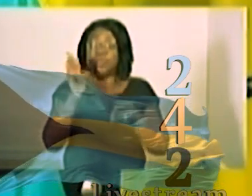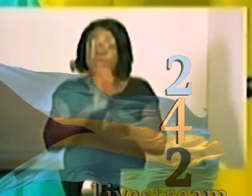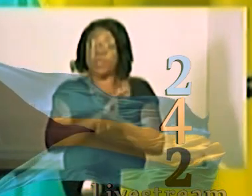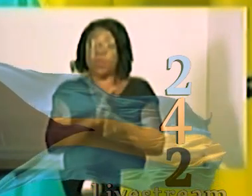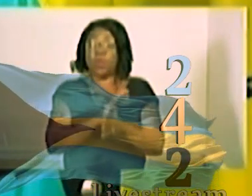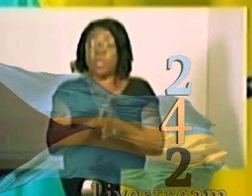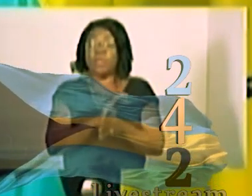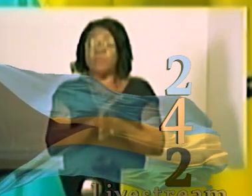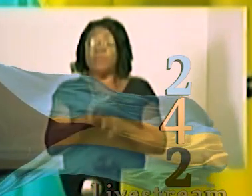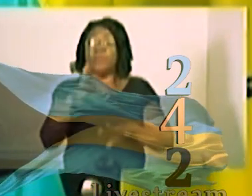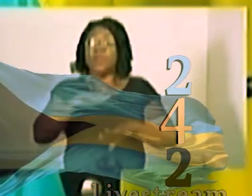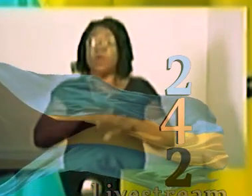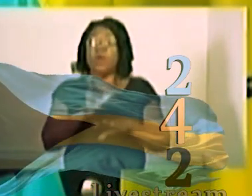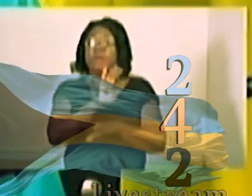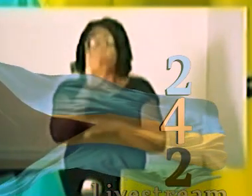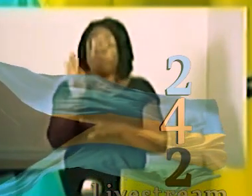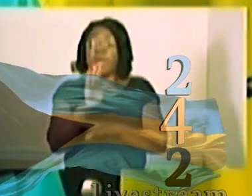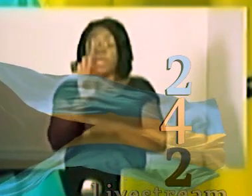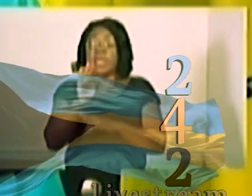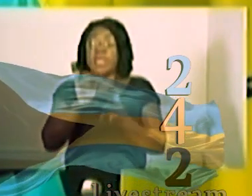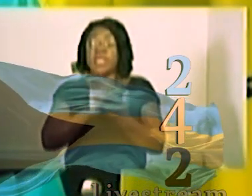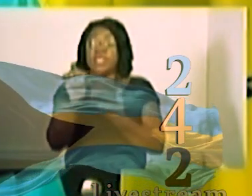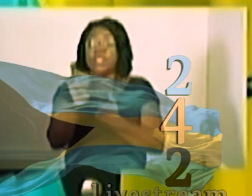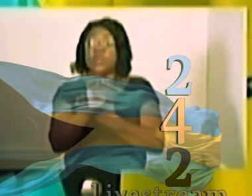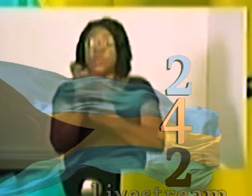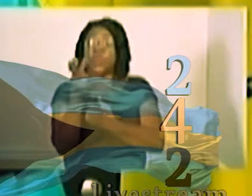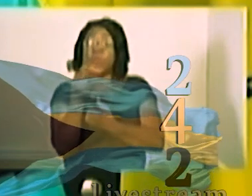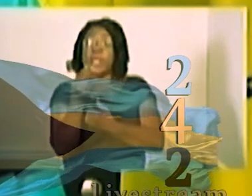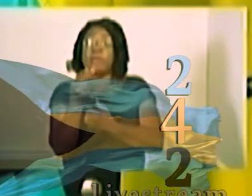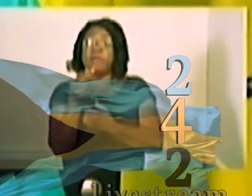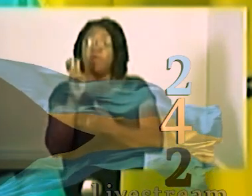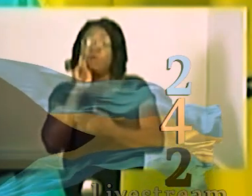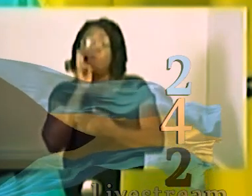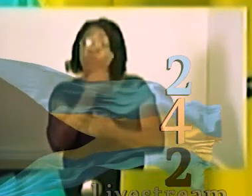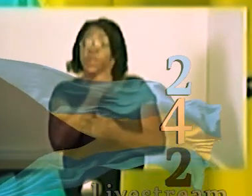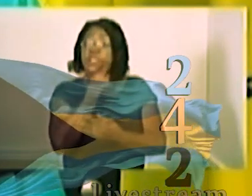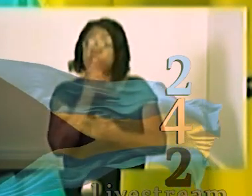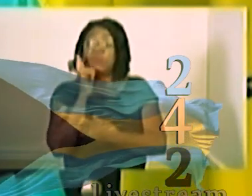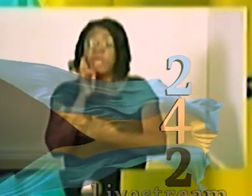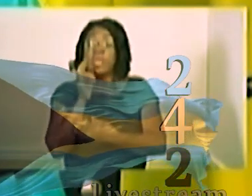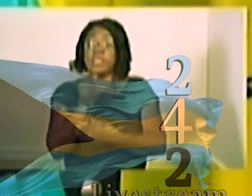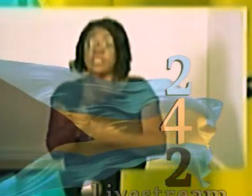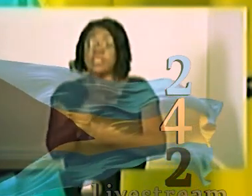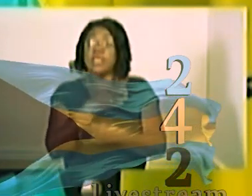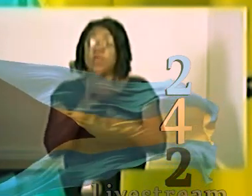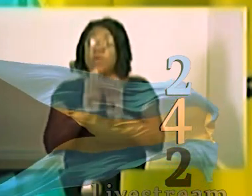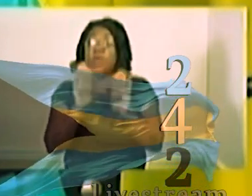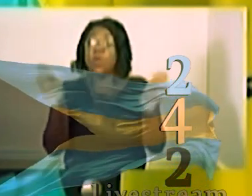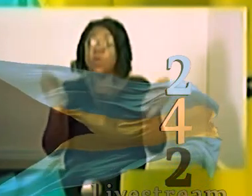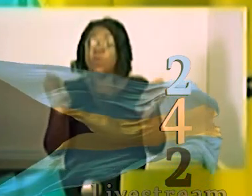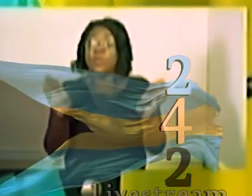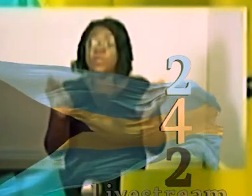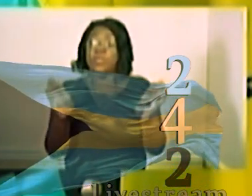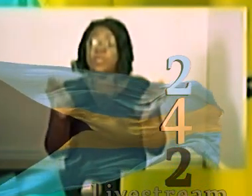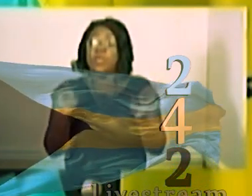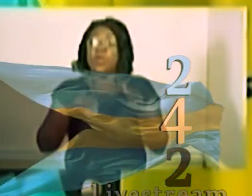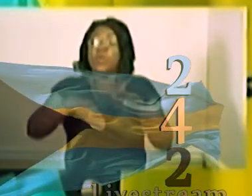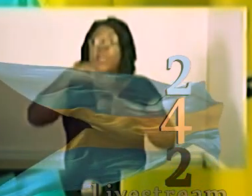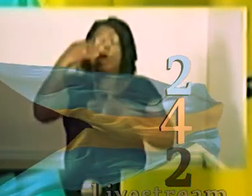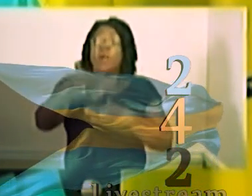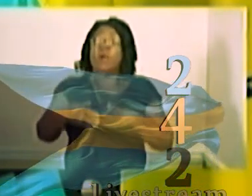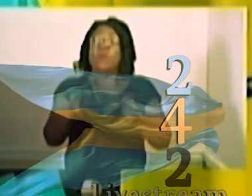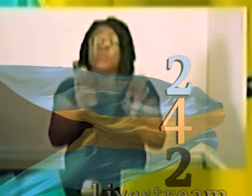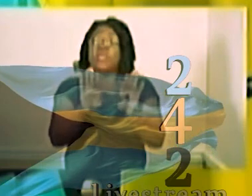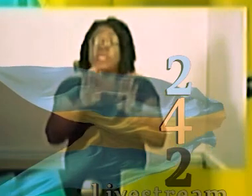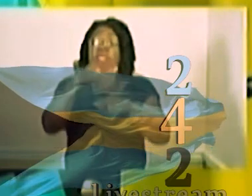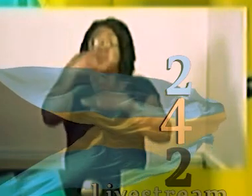Effective Friday, June 12th, restaurants may reopen with outdoor sitting